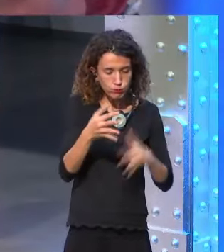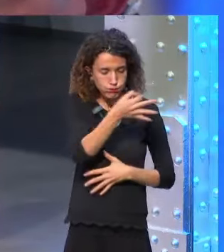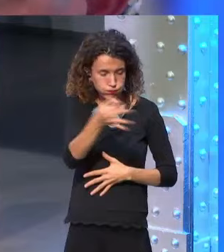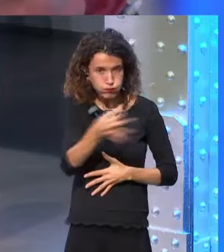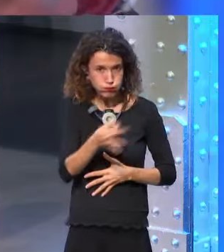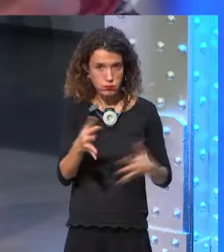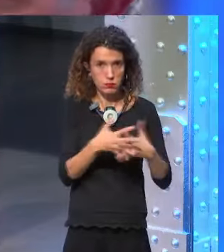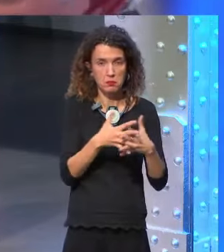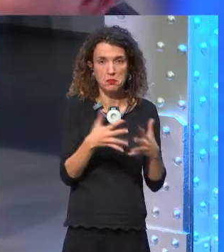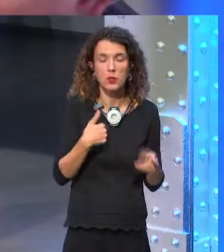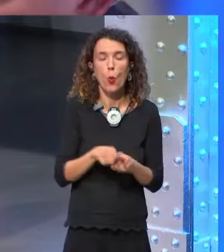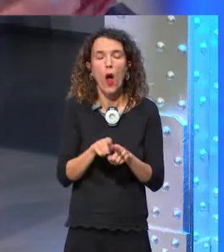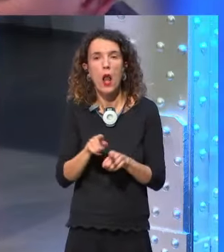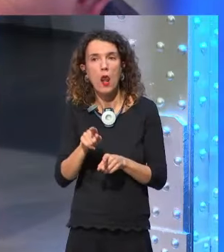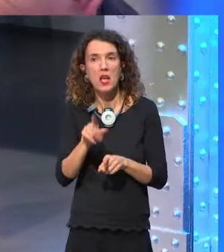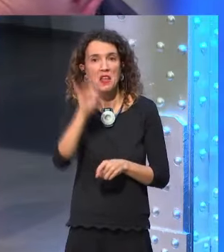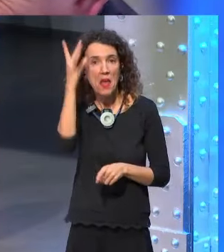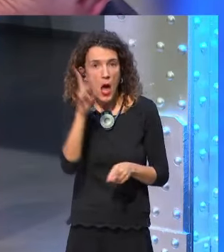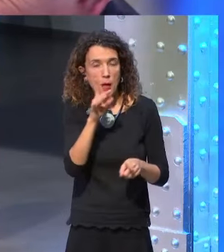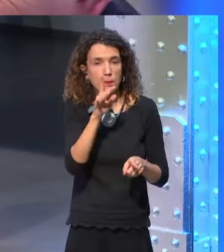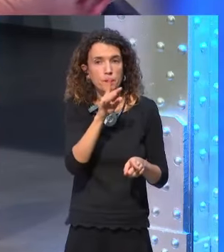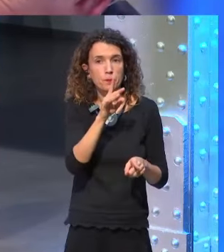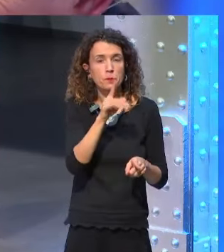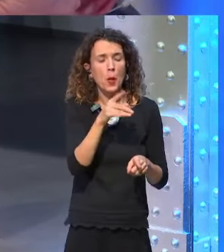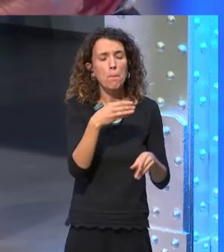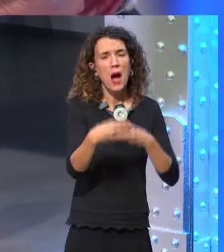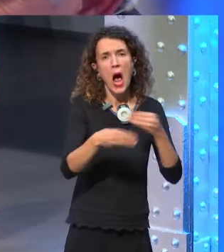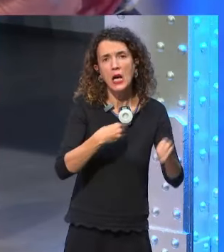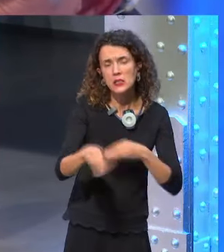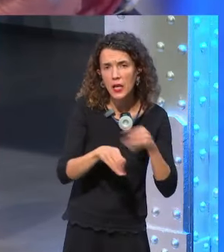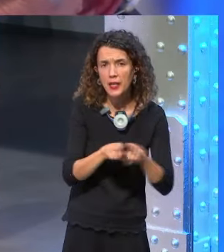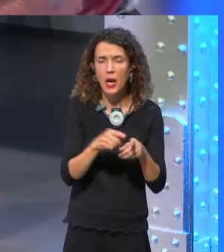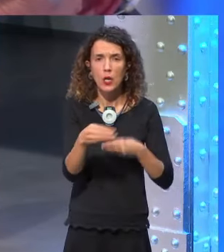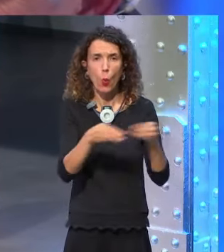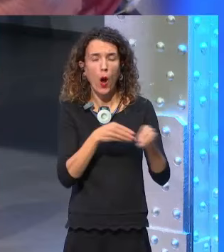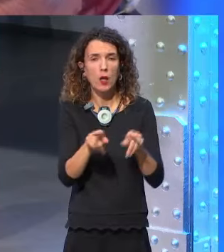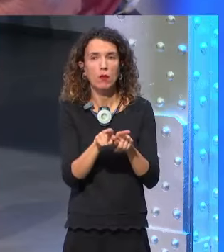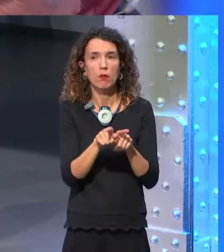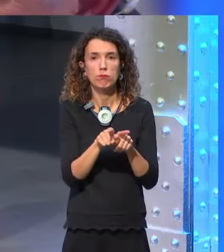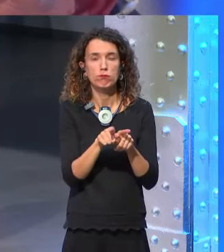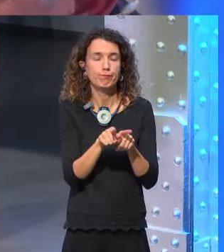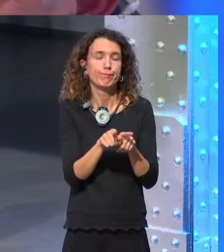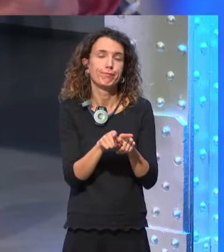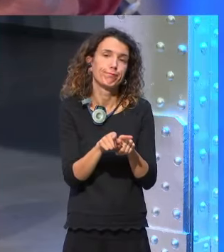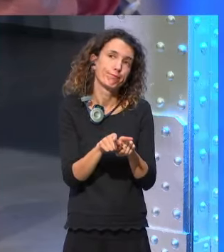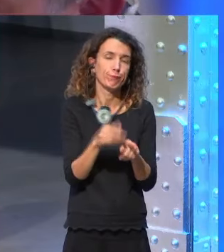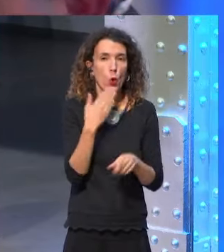of the idea that you have materials which are fully, let's say,